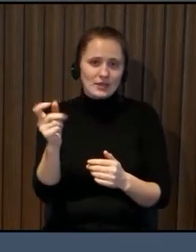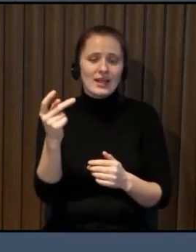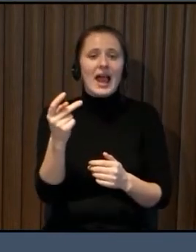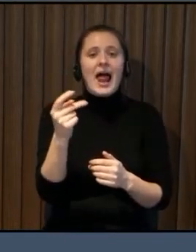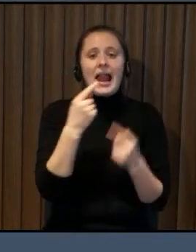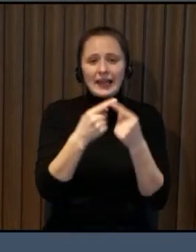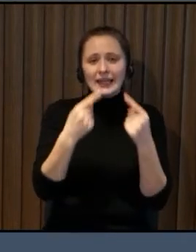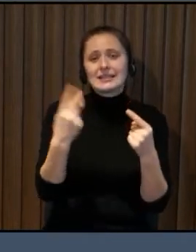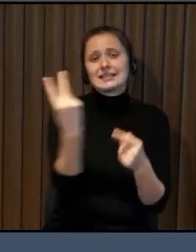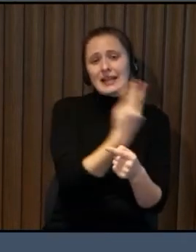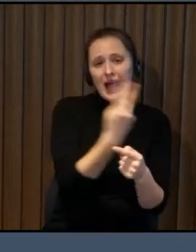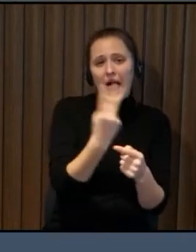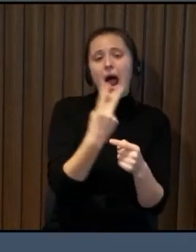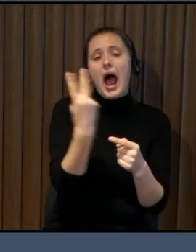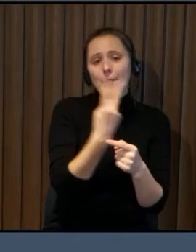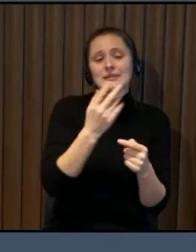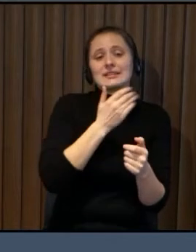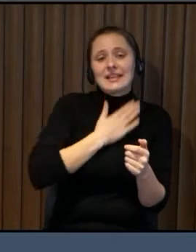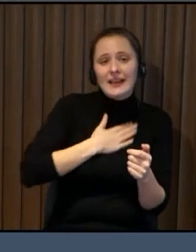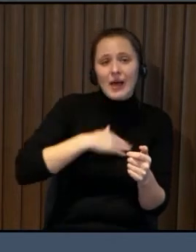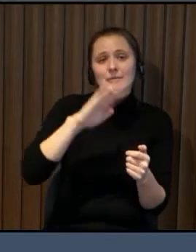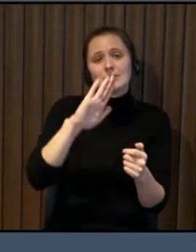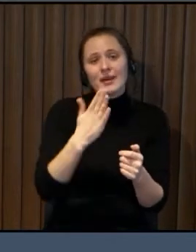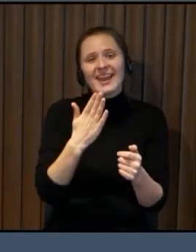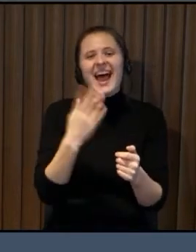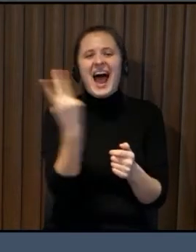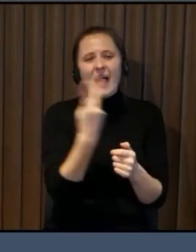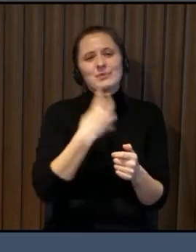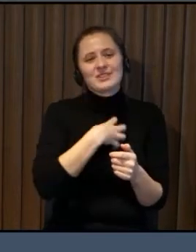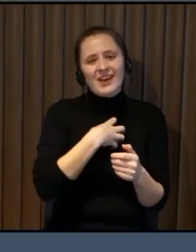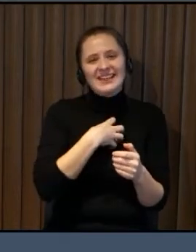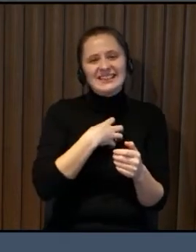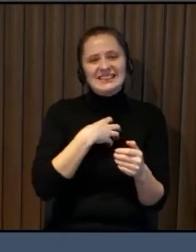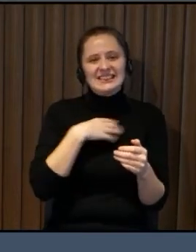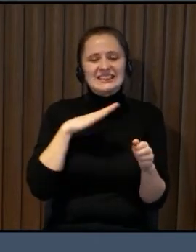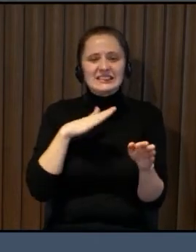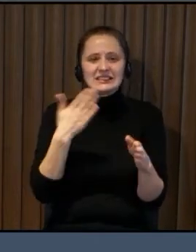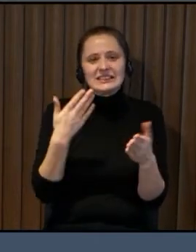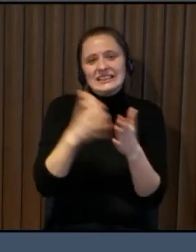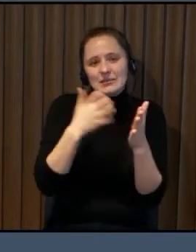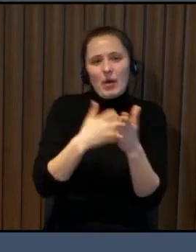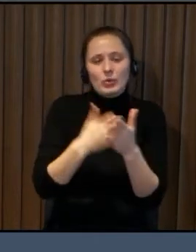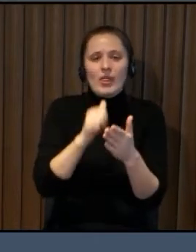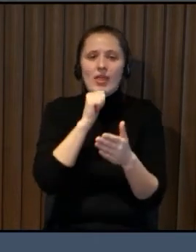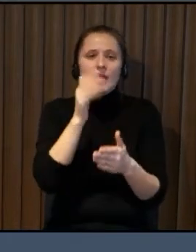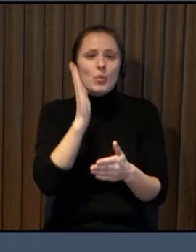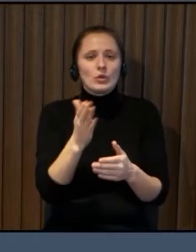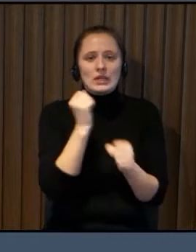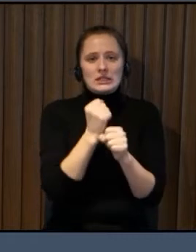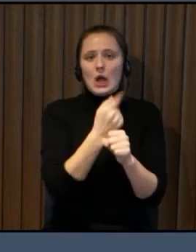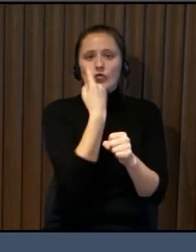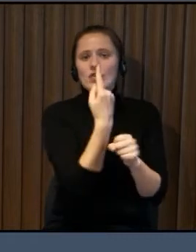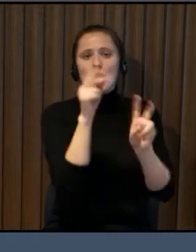So we have to create additional, and we are not saying that one is bad or another is bad, but we have